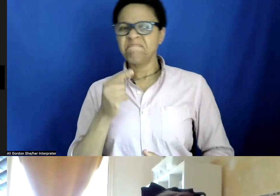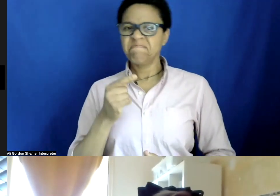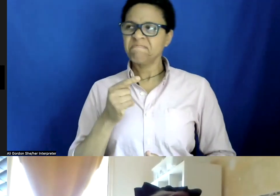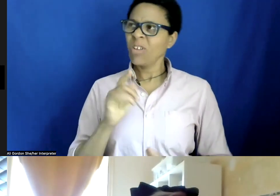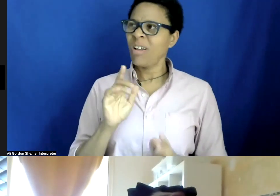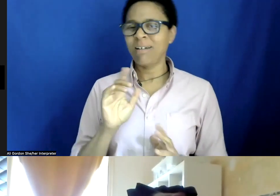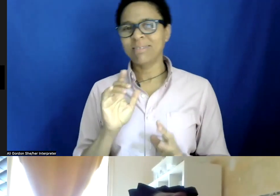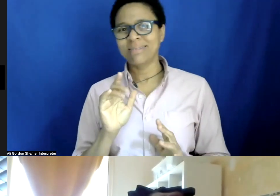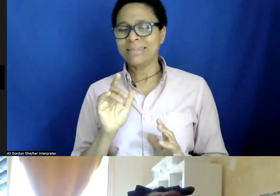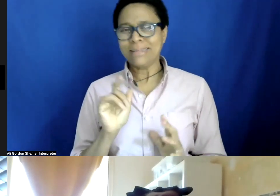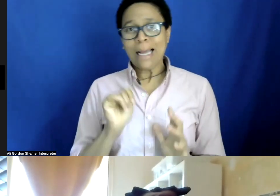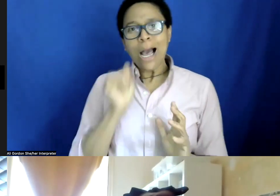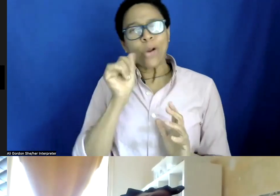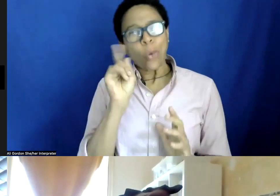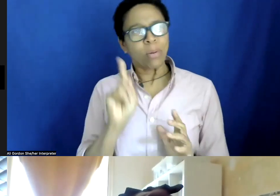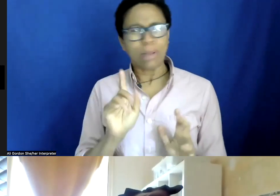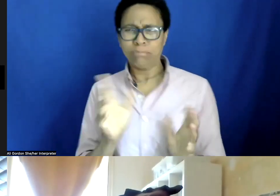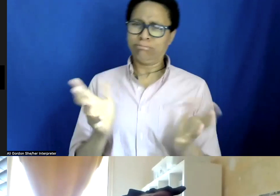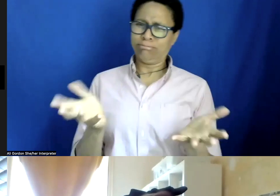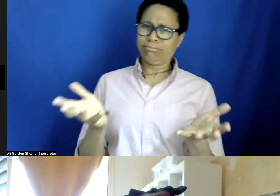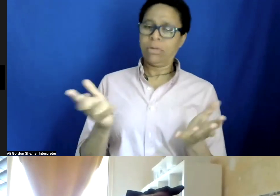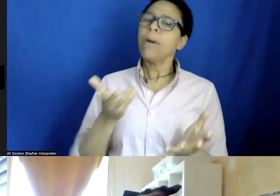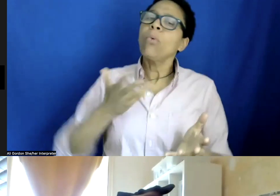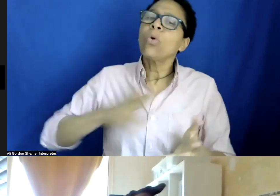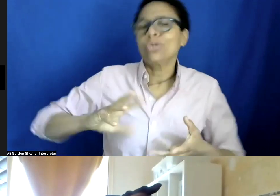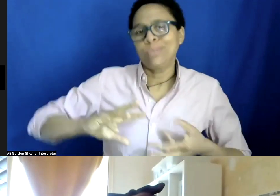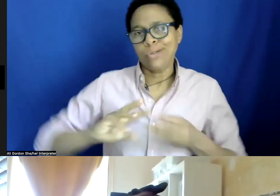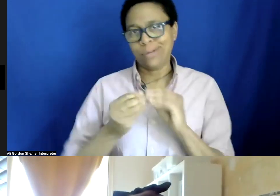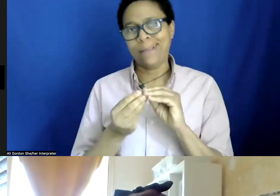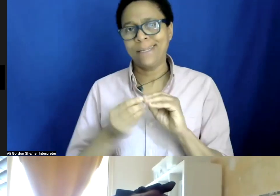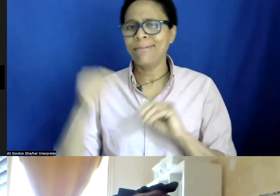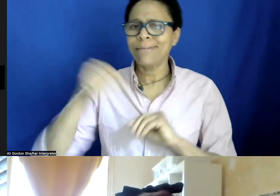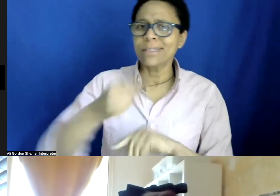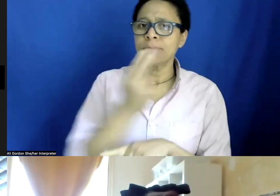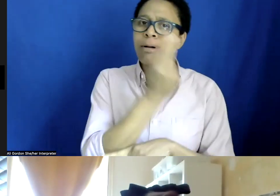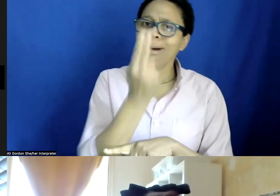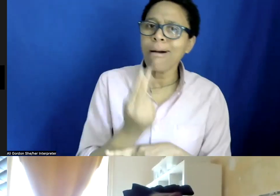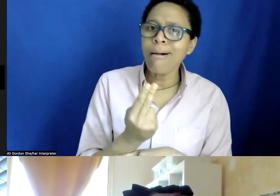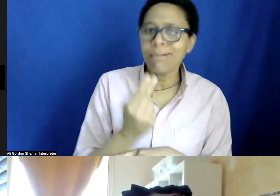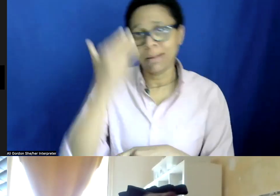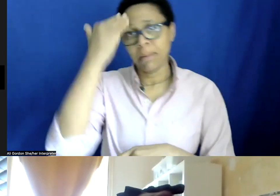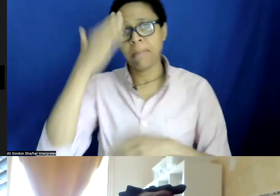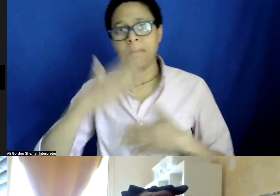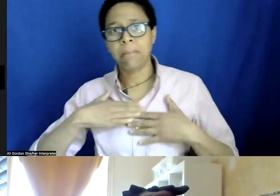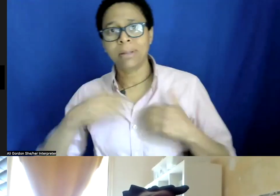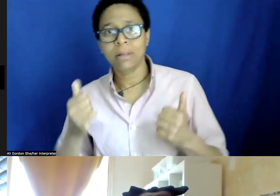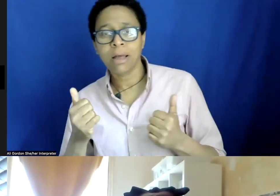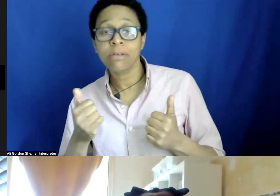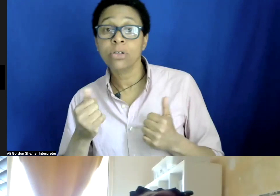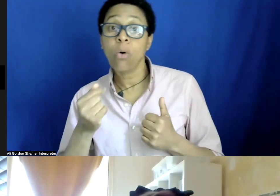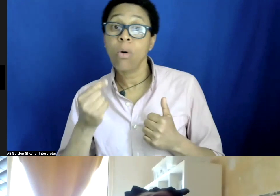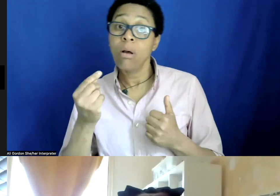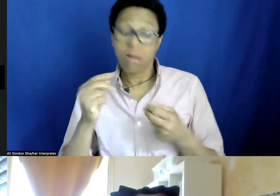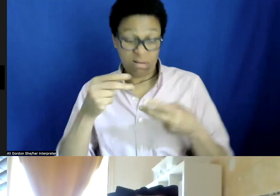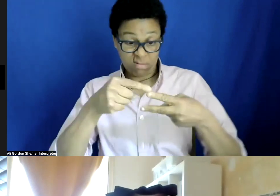possibly unpopular word, but we want it to be a bit more creative. This is about art and mental health, so a little bit of art, a little bit of well-being, and a lot